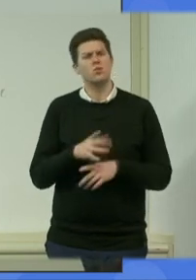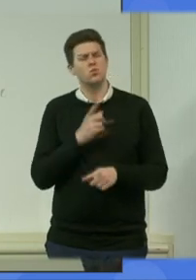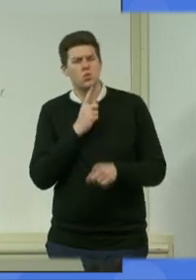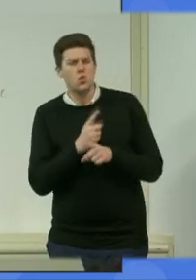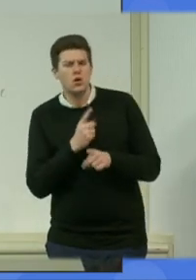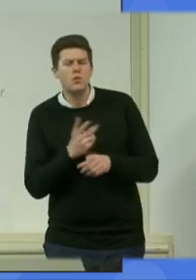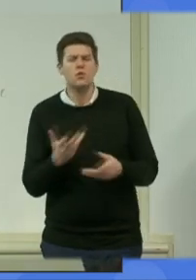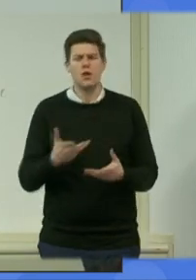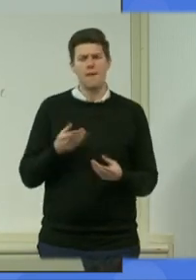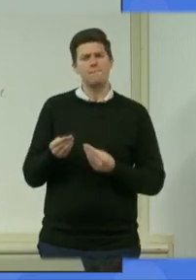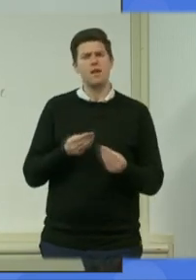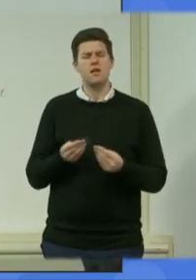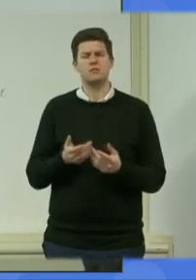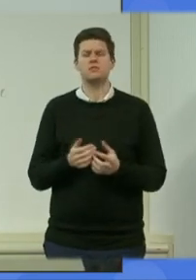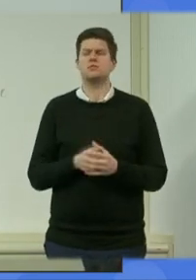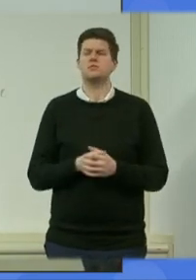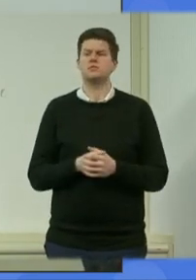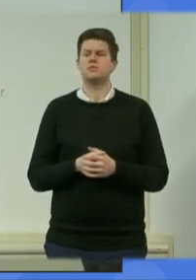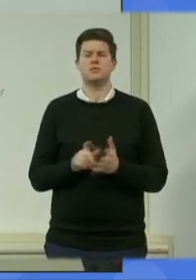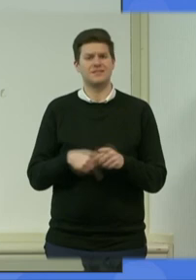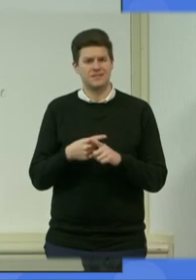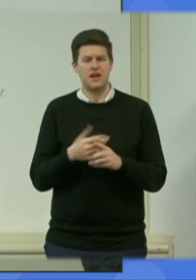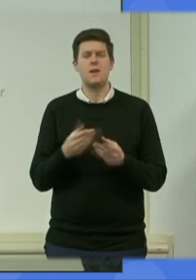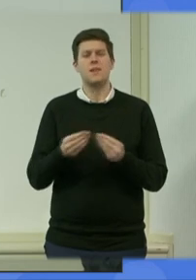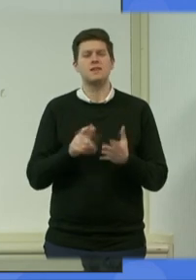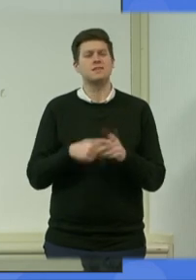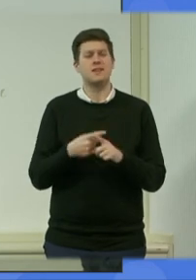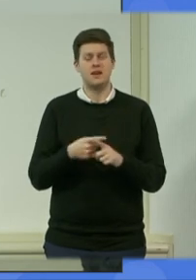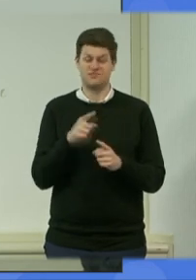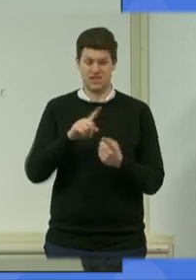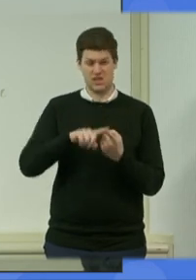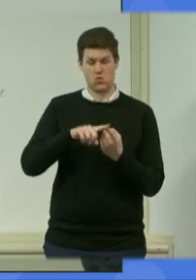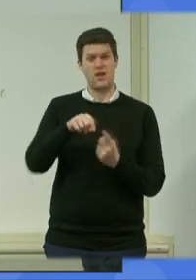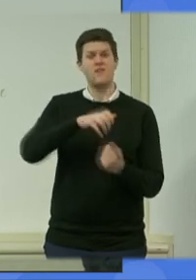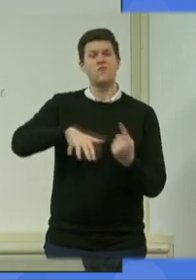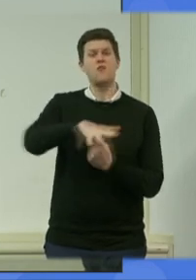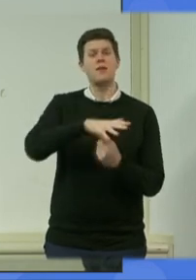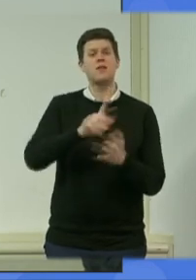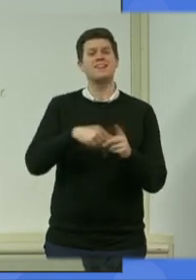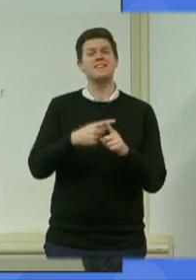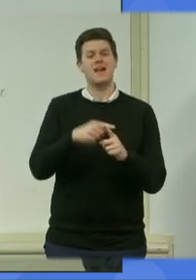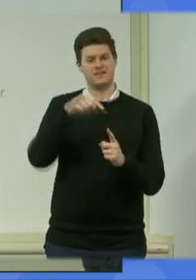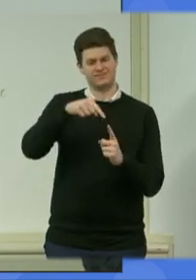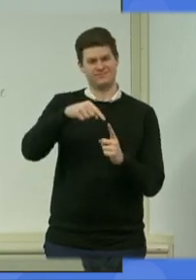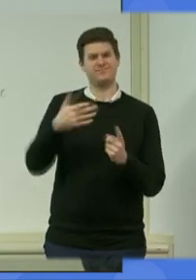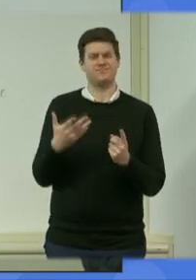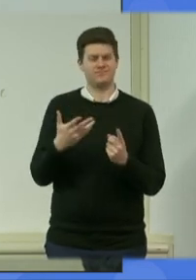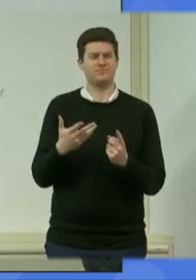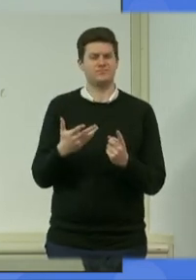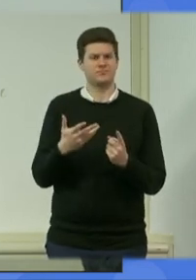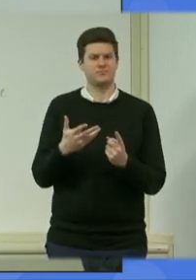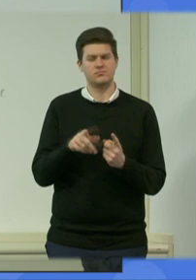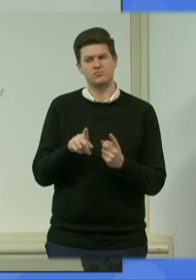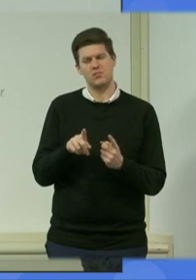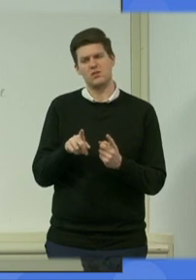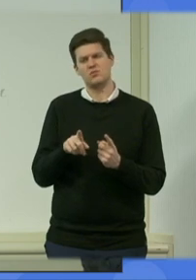as I mentioned, the plastics tax there, but that's actually one of about five different environmental taxes. And I'd say when you're coming into this area, businesses